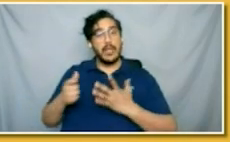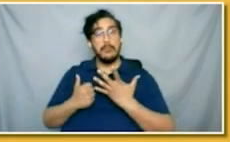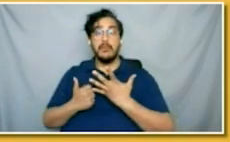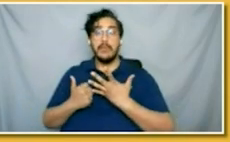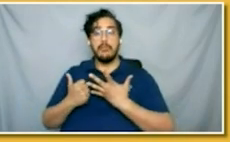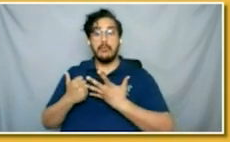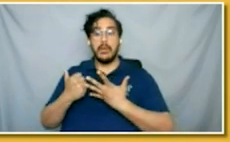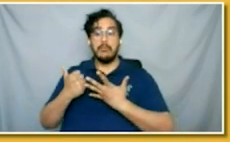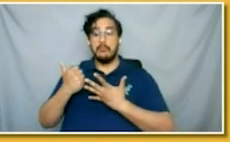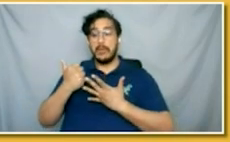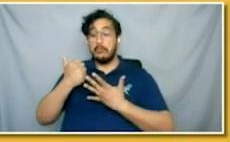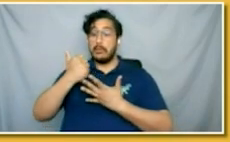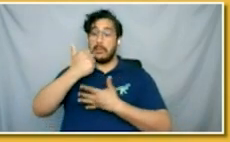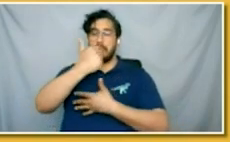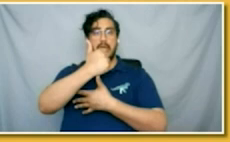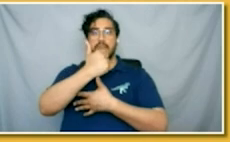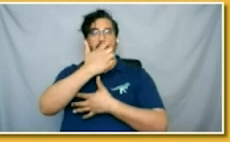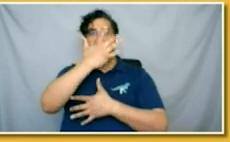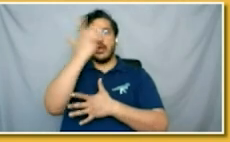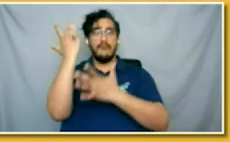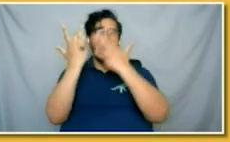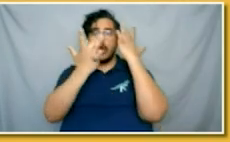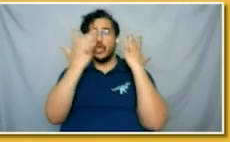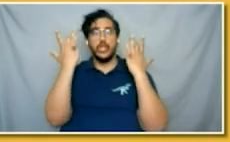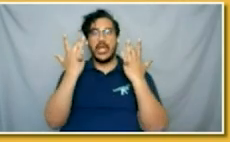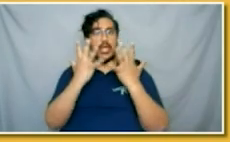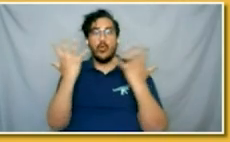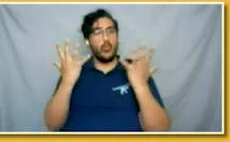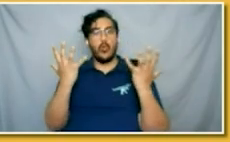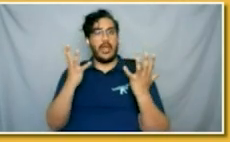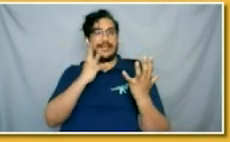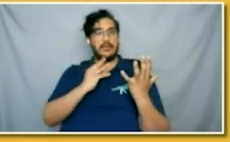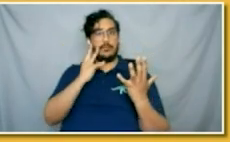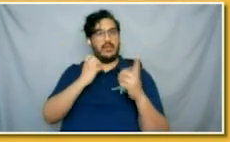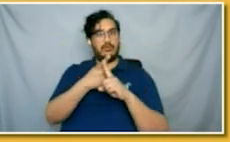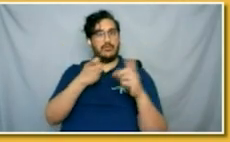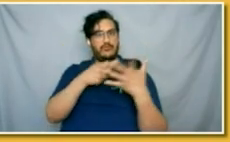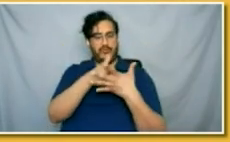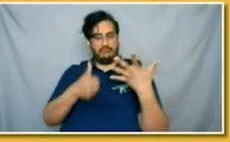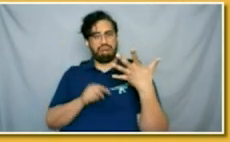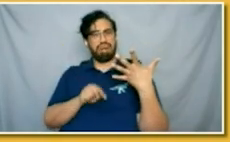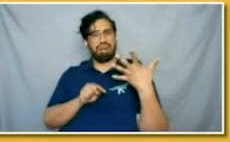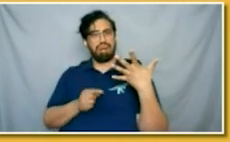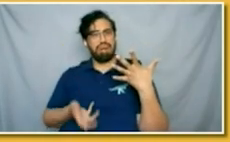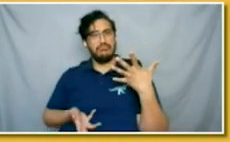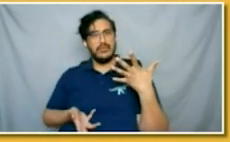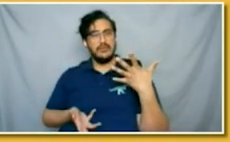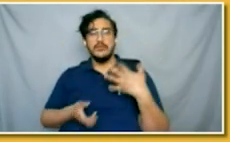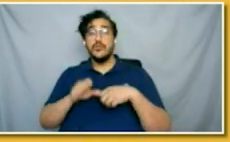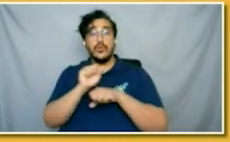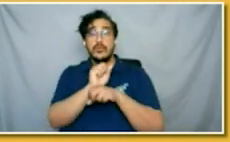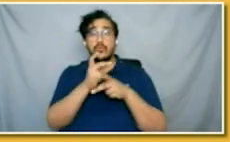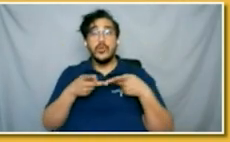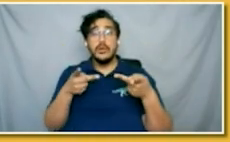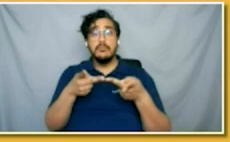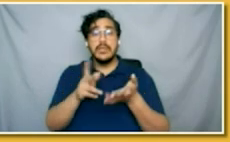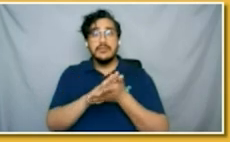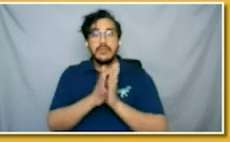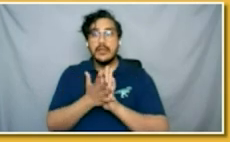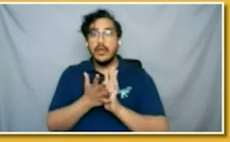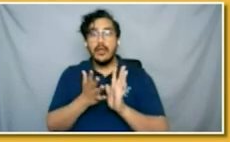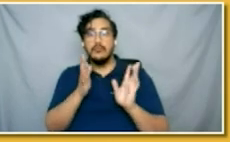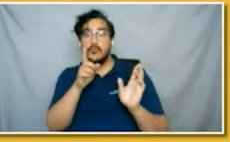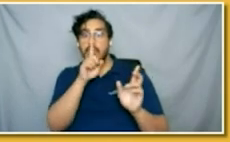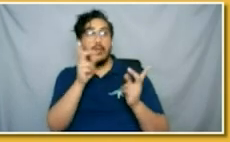they did and what we're going through. So the workplace becomes nothing but worrying about numbers. We got to get these